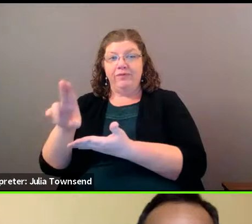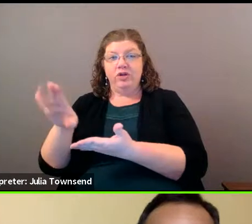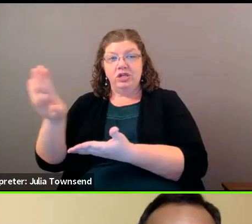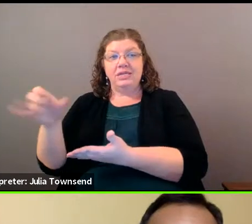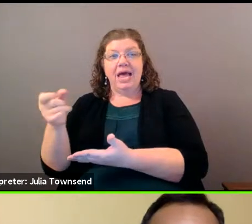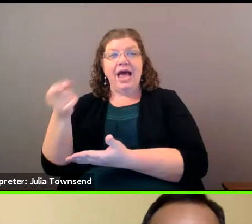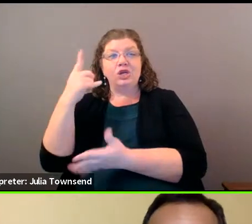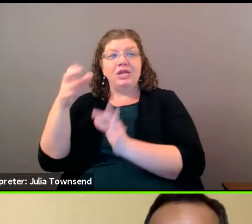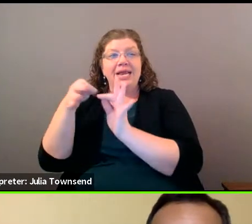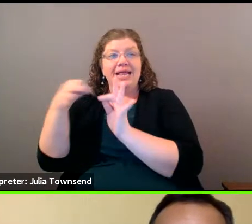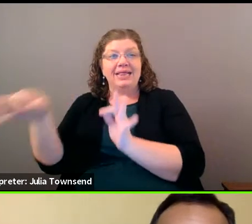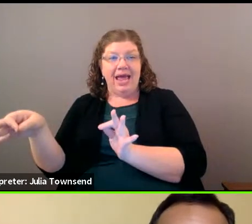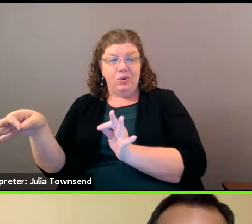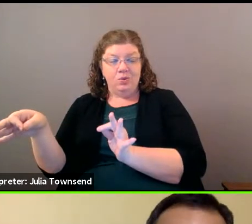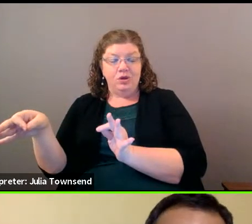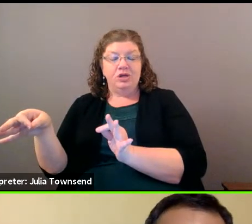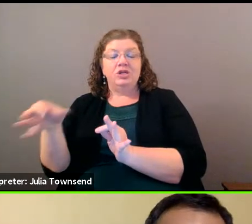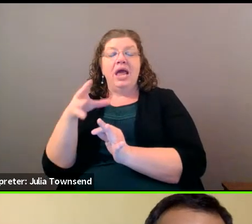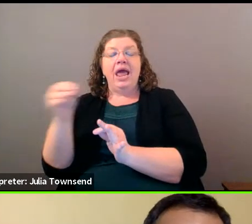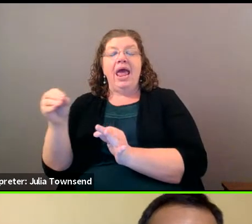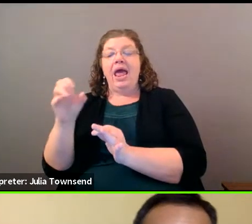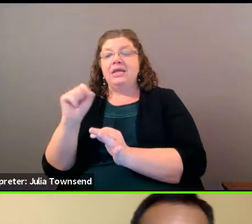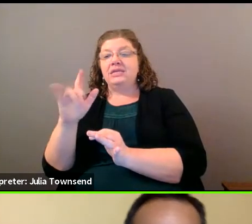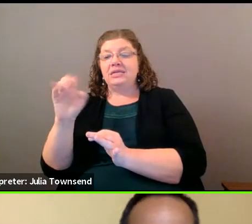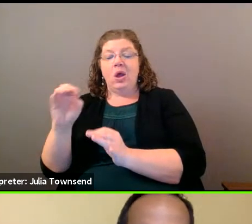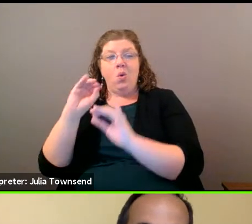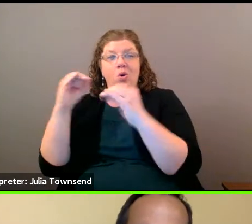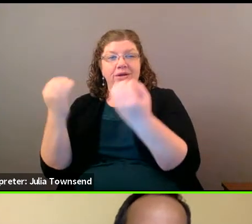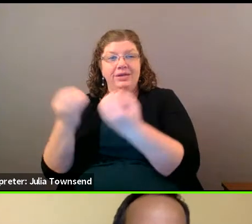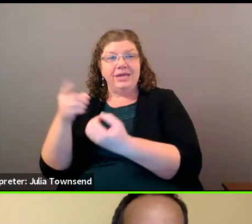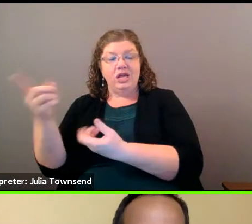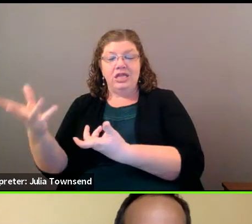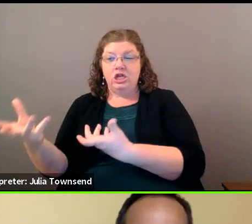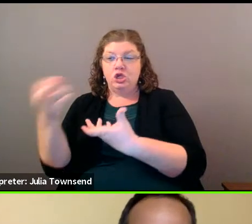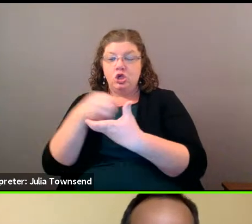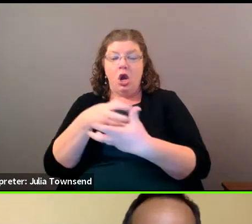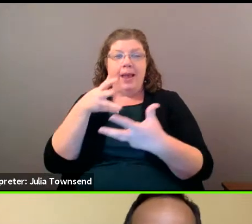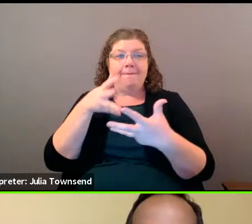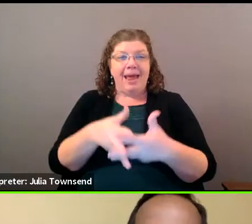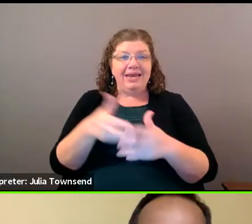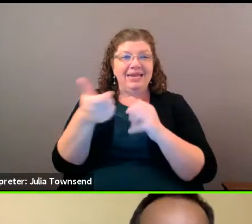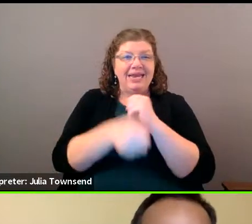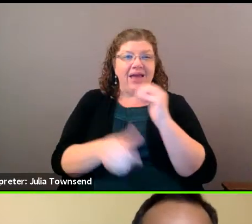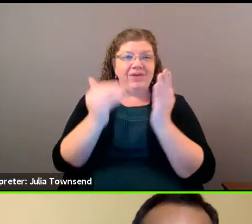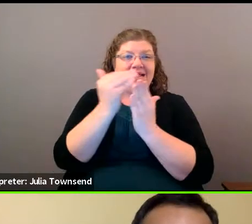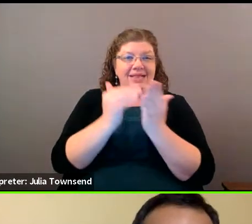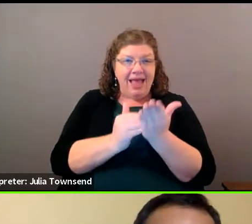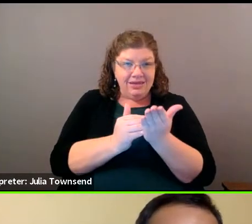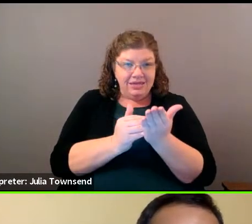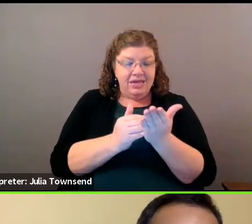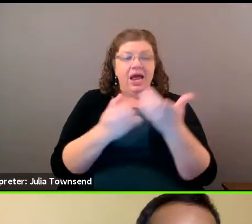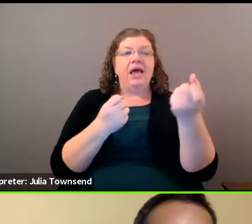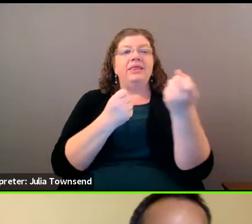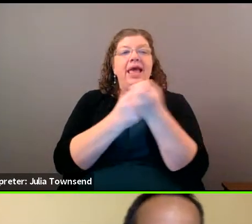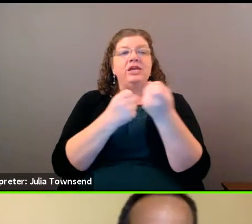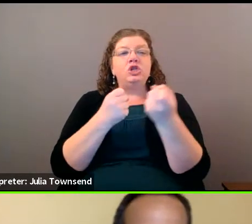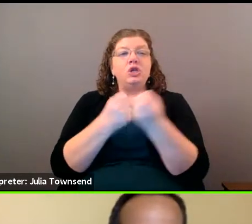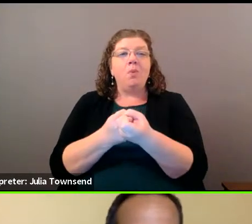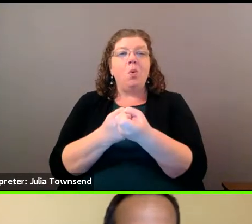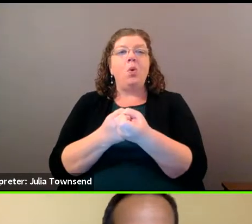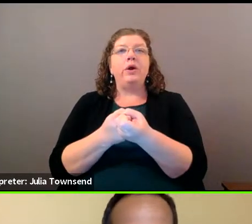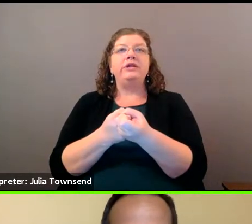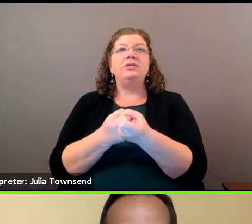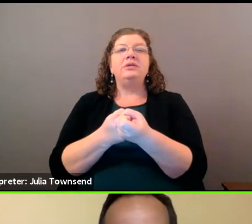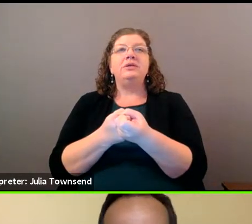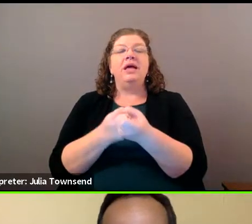Understanding Language and Scale organizations. These are embedded in every single lesson, and they support the